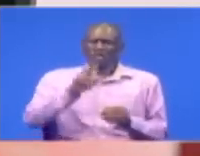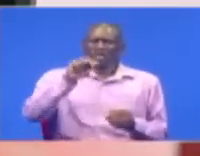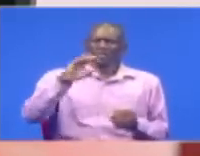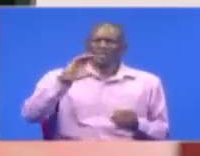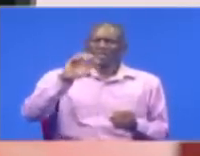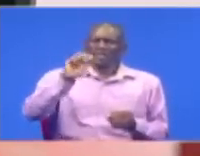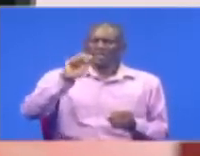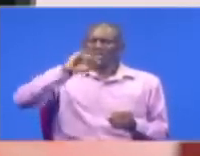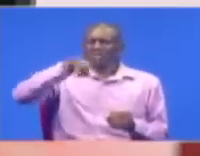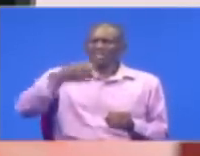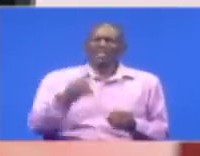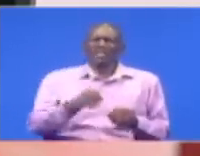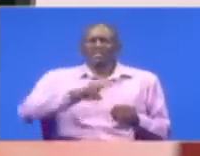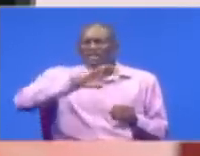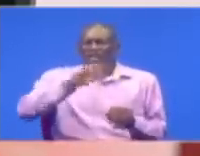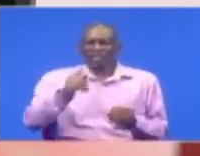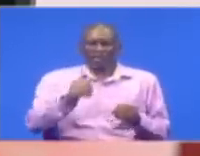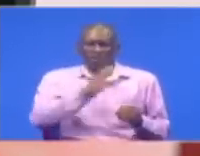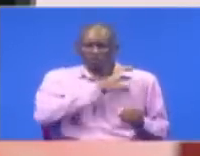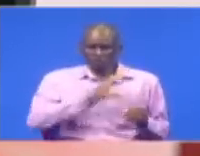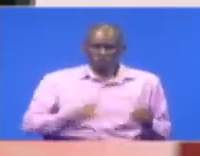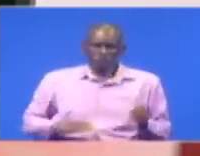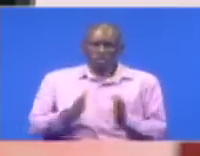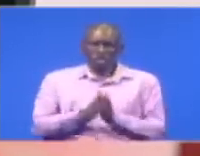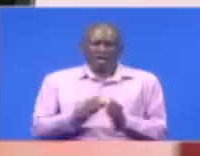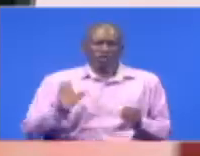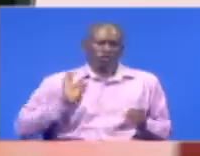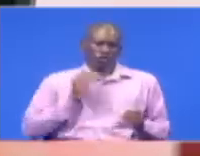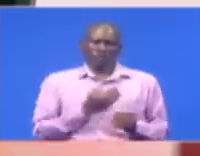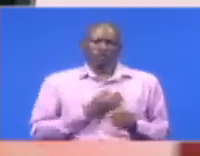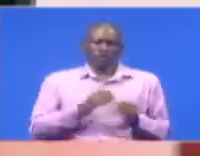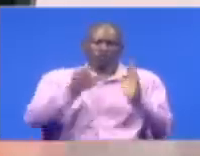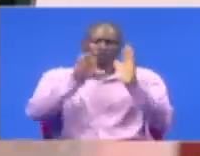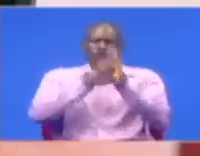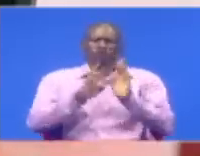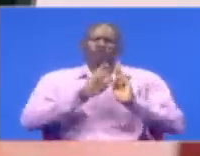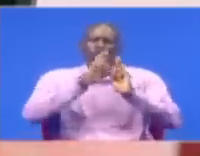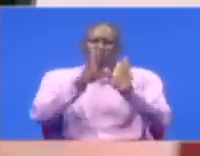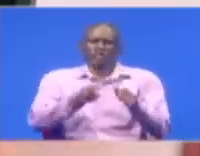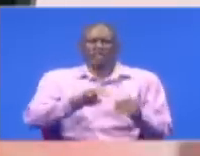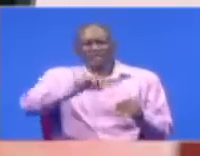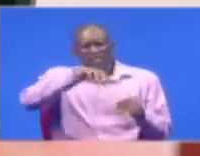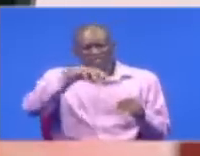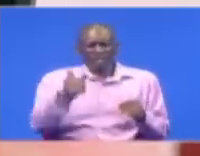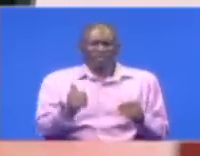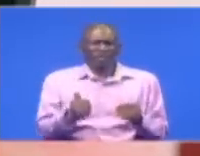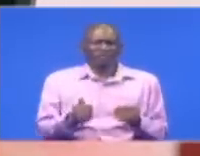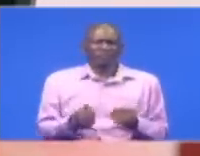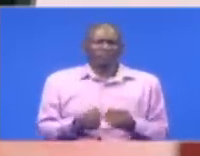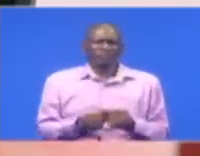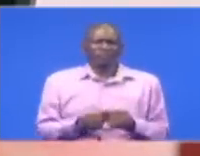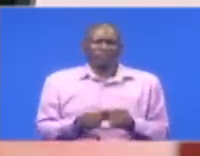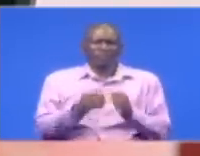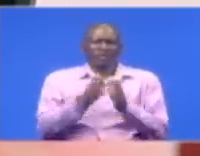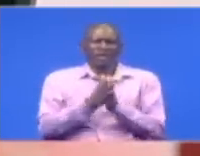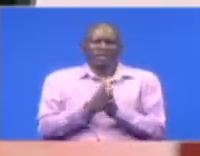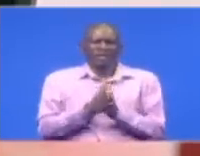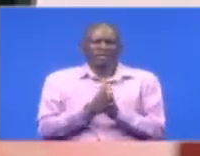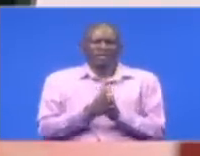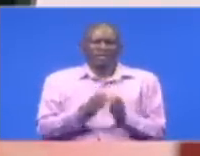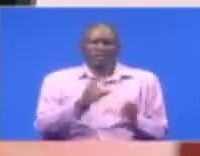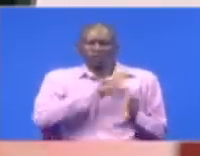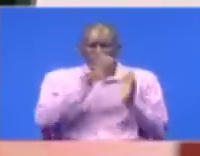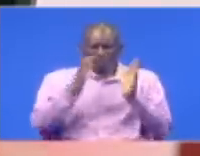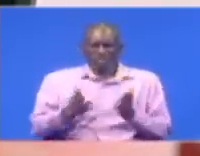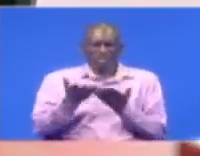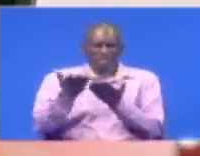being another one of them, Council of Law Reporting being yet another one of them, and